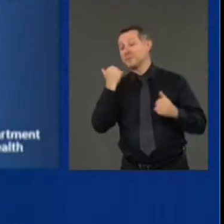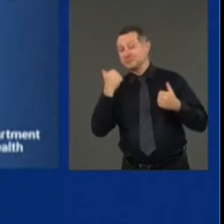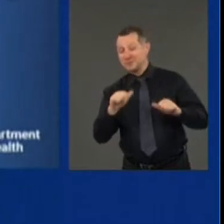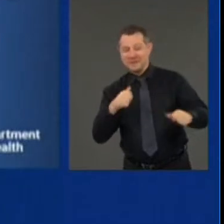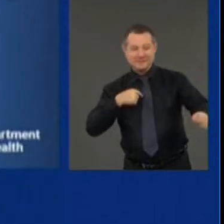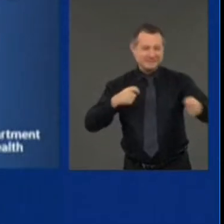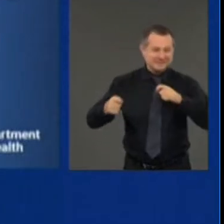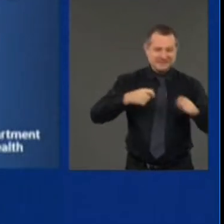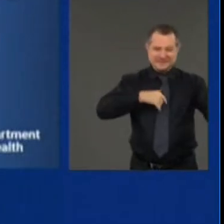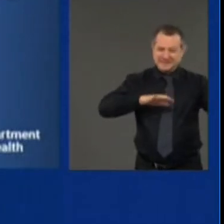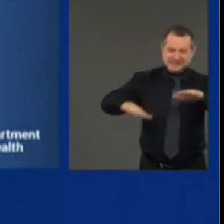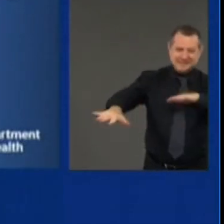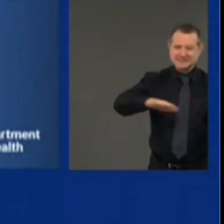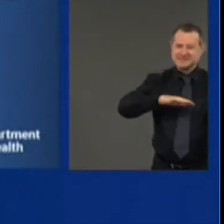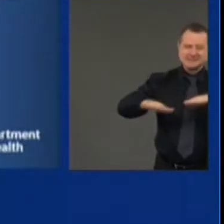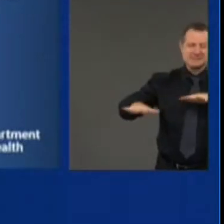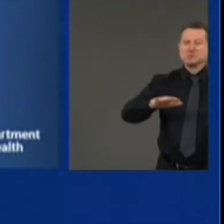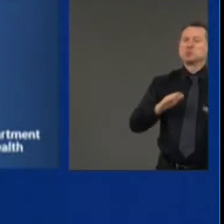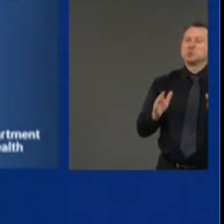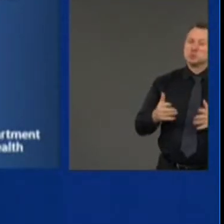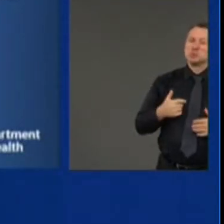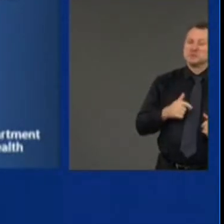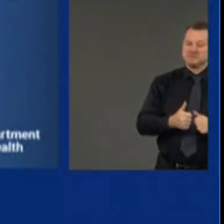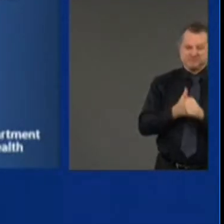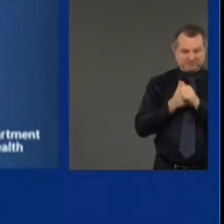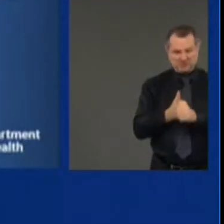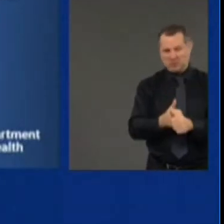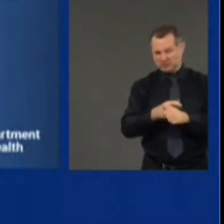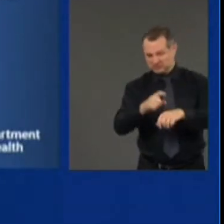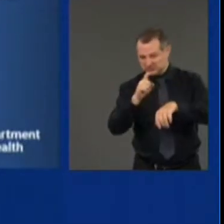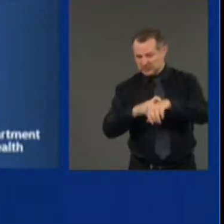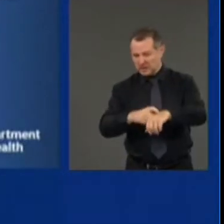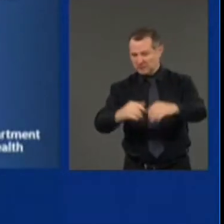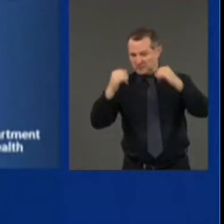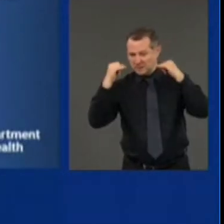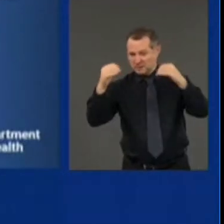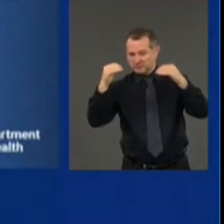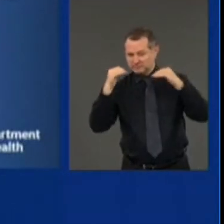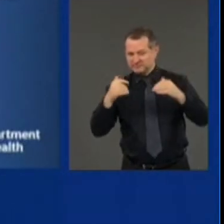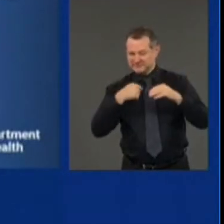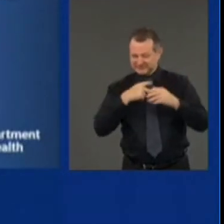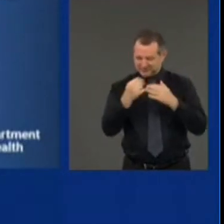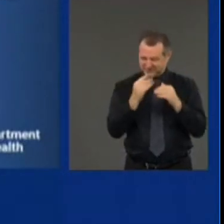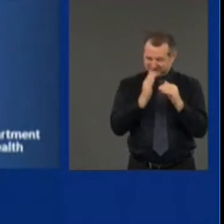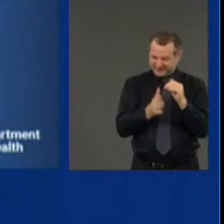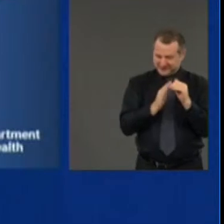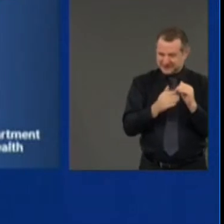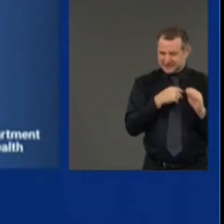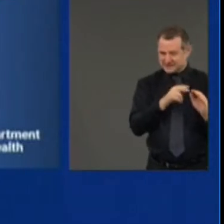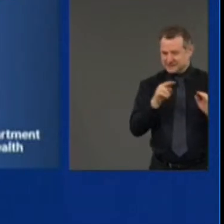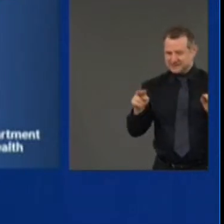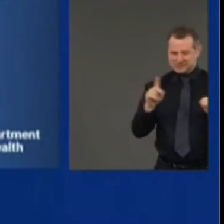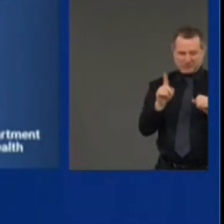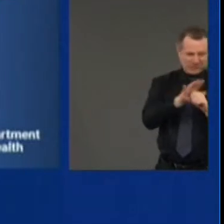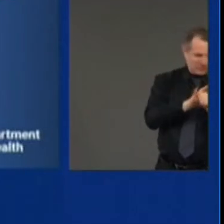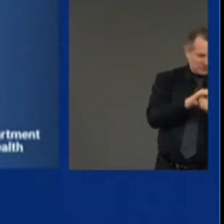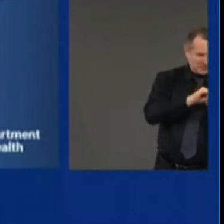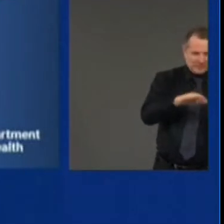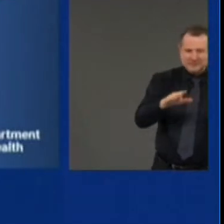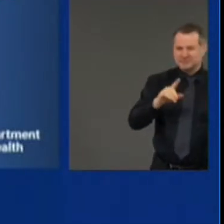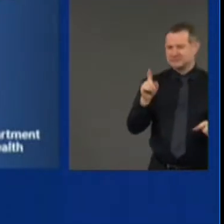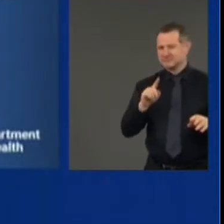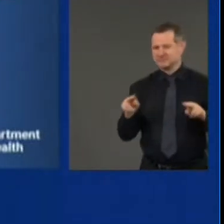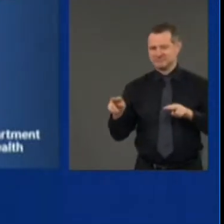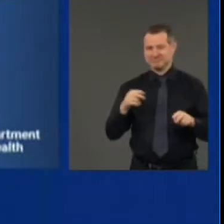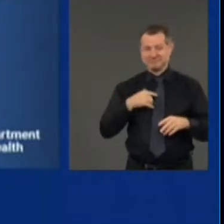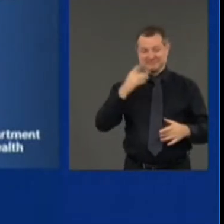relationships between timelines and outcomes, between infectivity and symptomatology, between